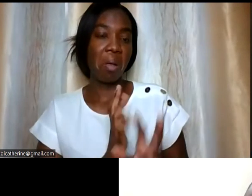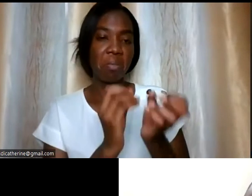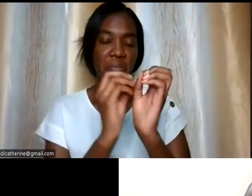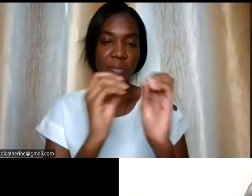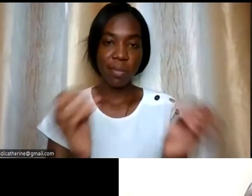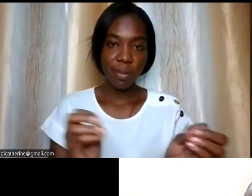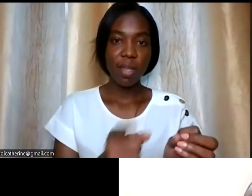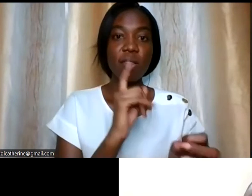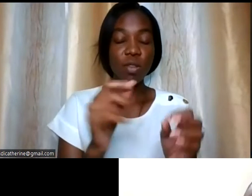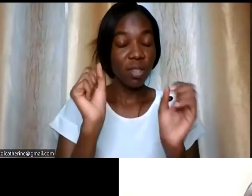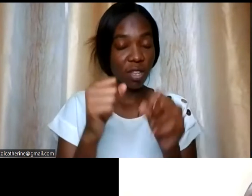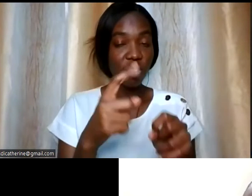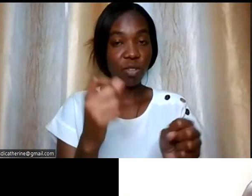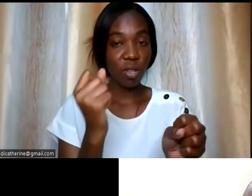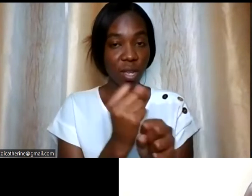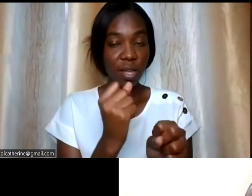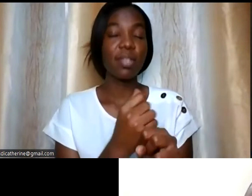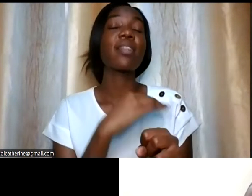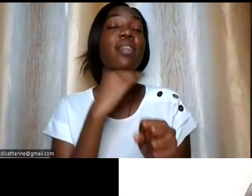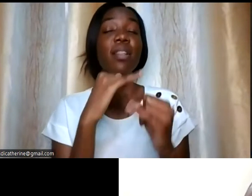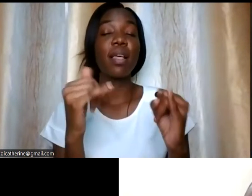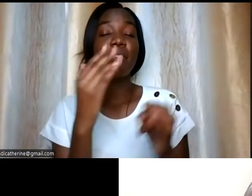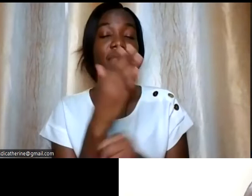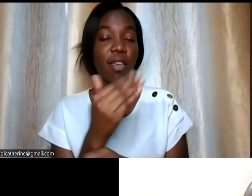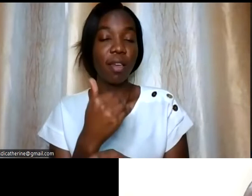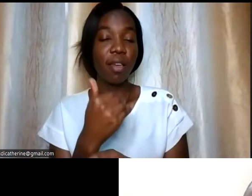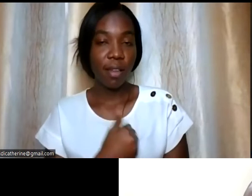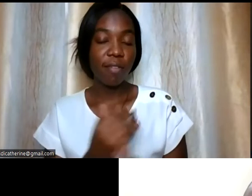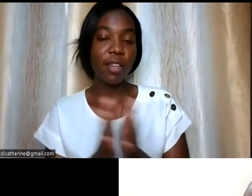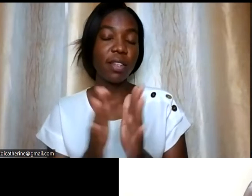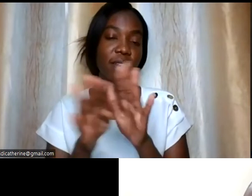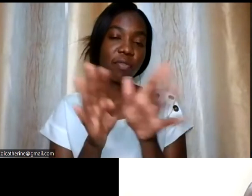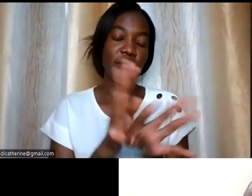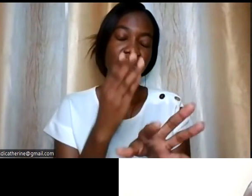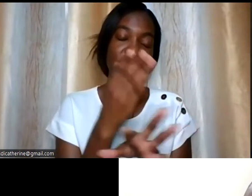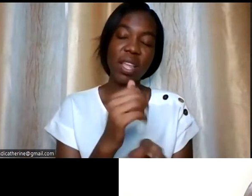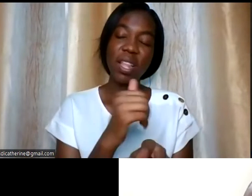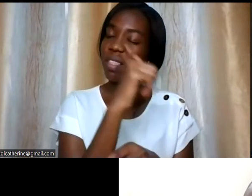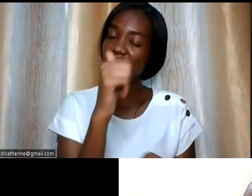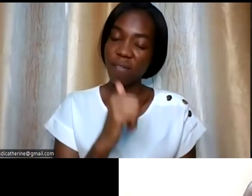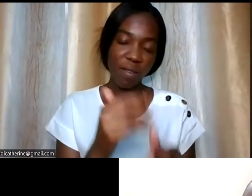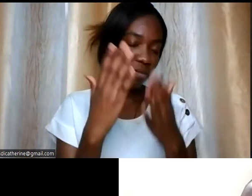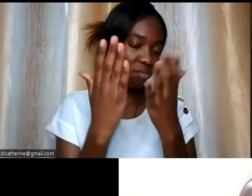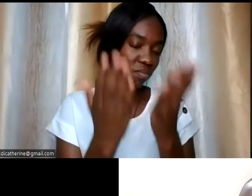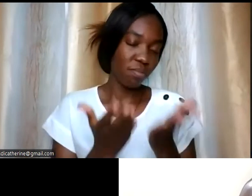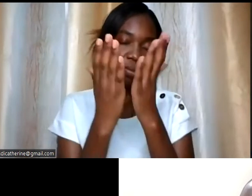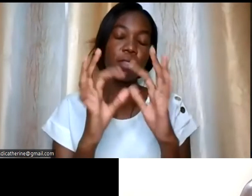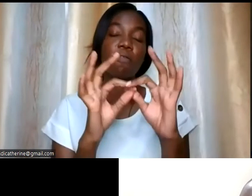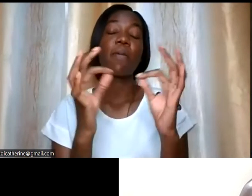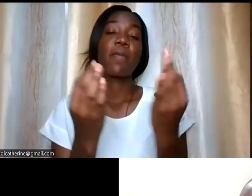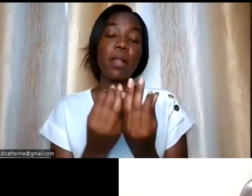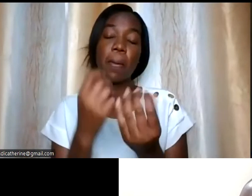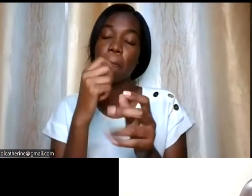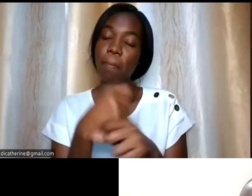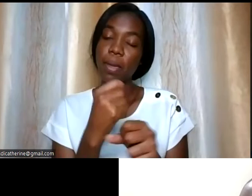the deadlines are there, the workloads are there, never sacrifice your family. Make sure your family is intact, because